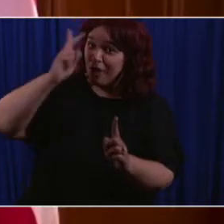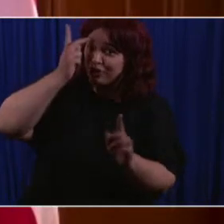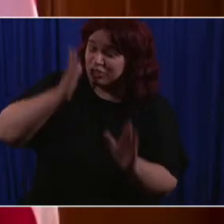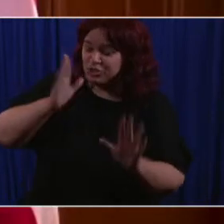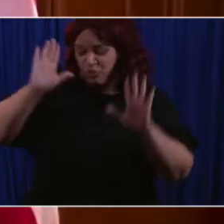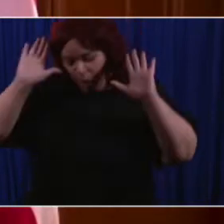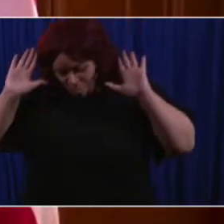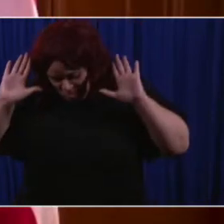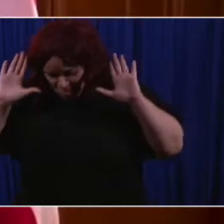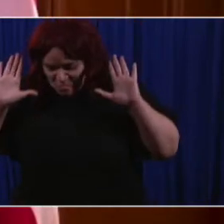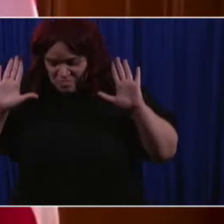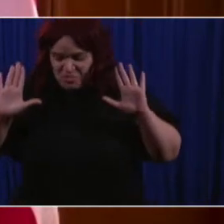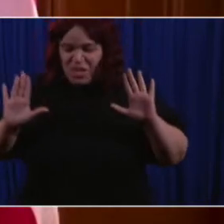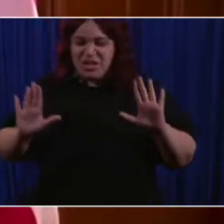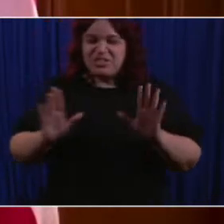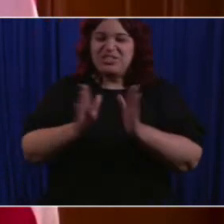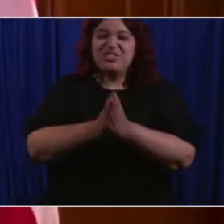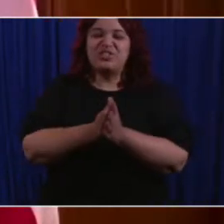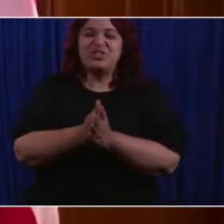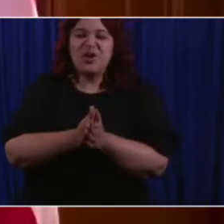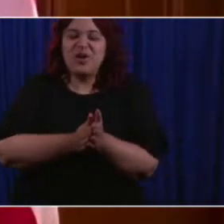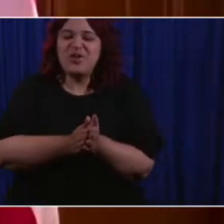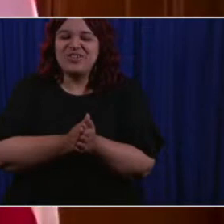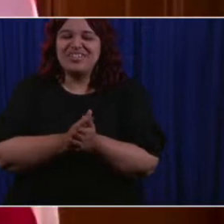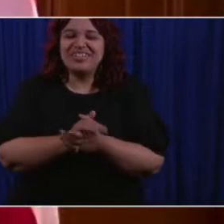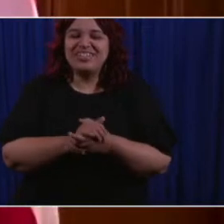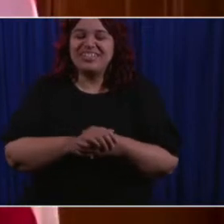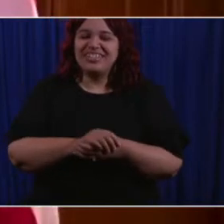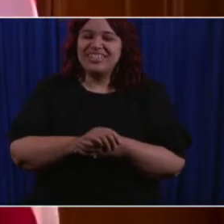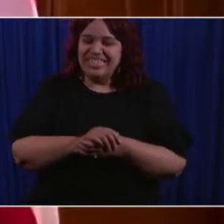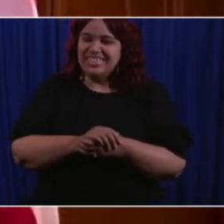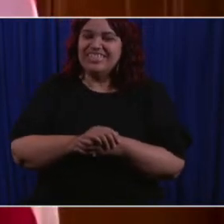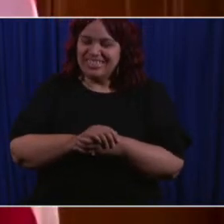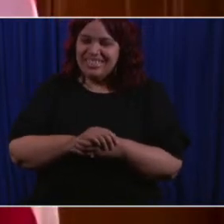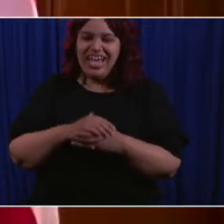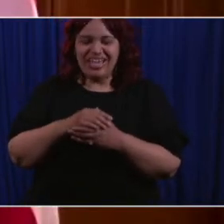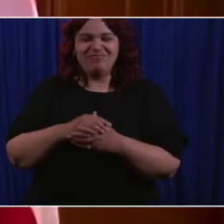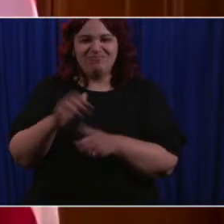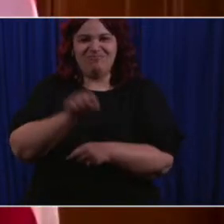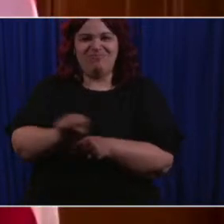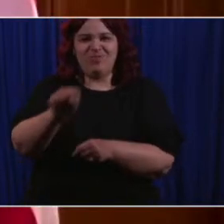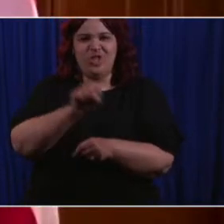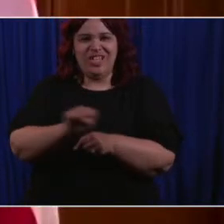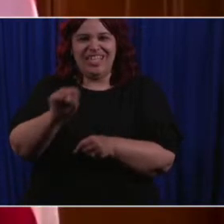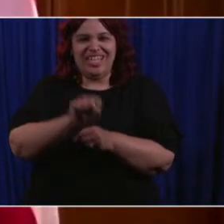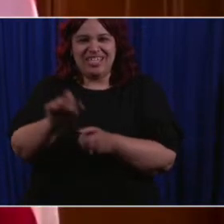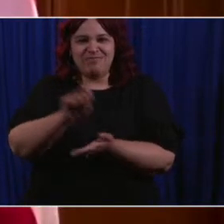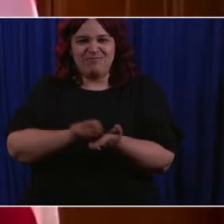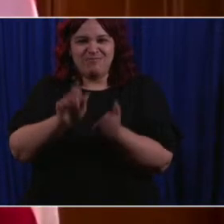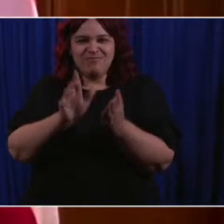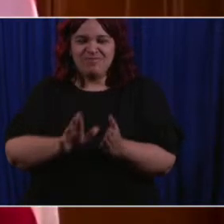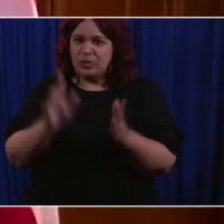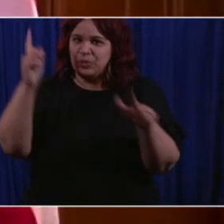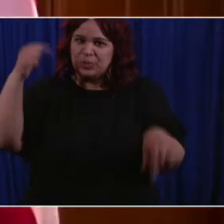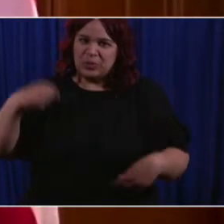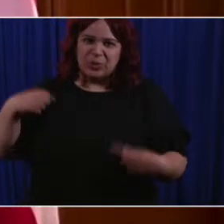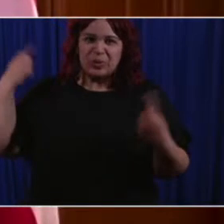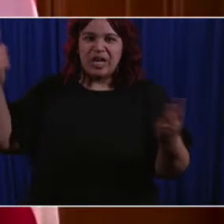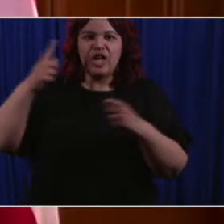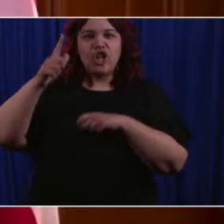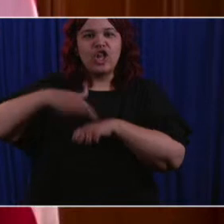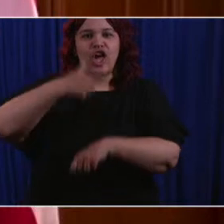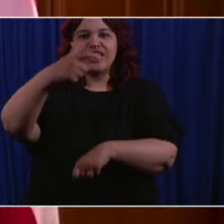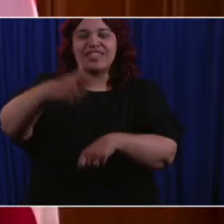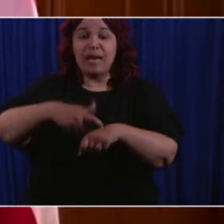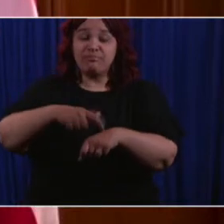But that aside, I thank you. It's been a privilege of a lifetime to ferret out fact and dig for truth for our readers,